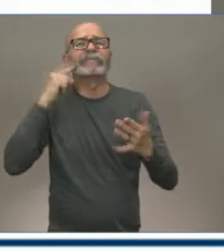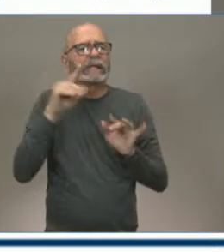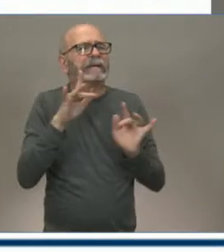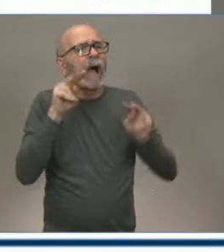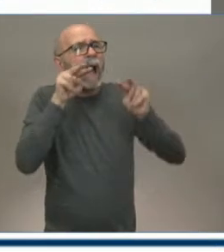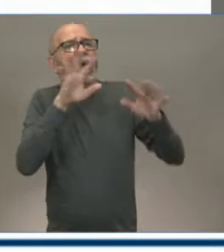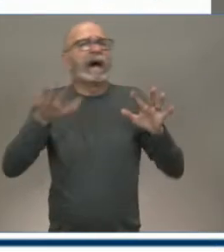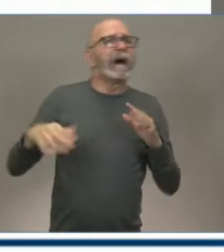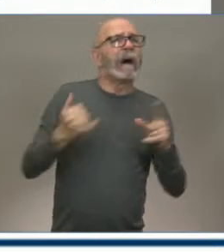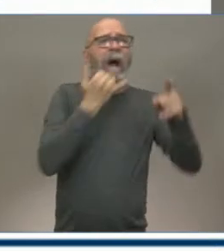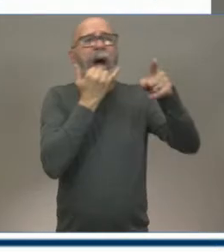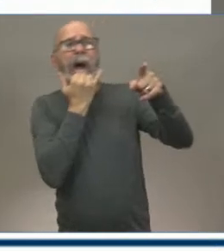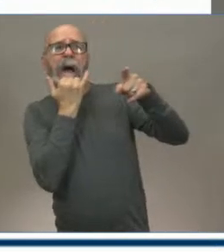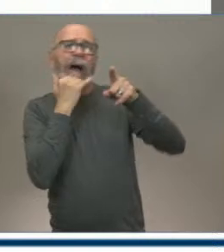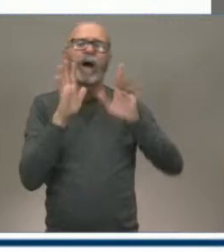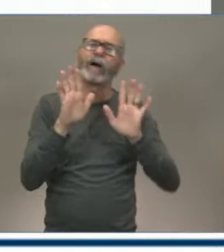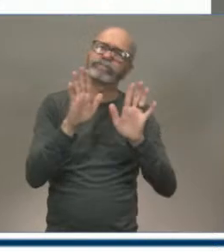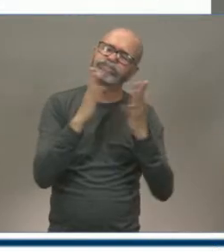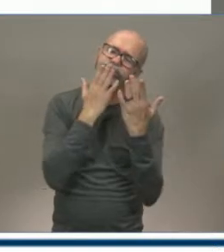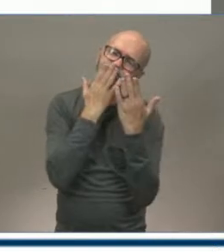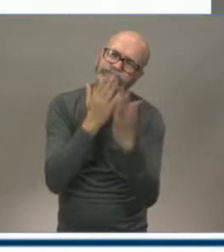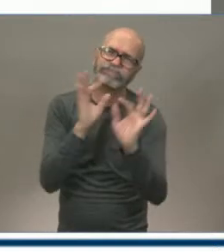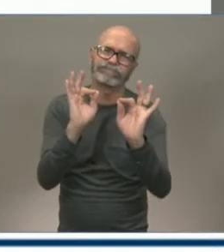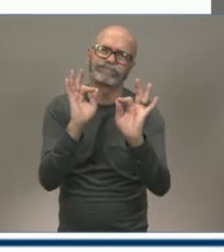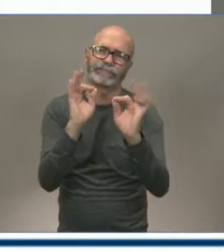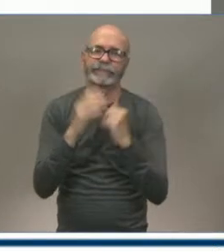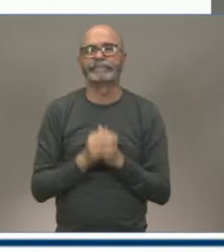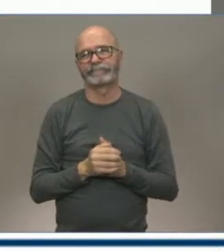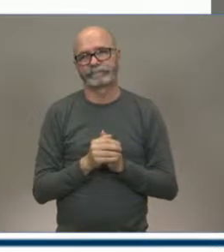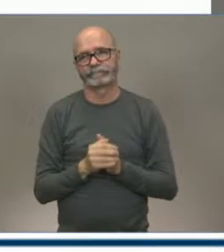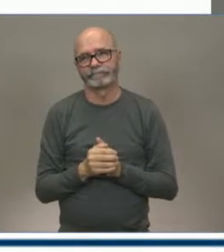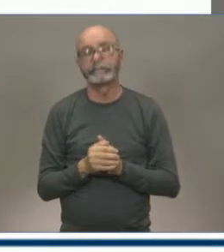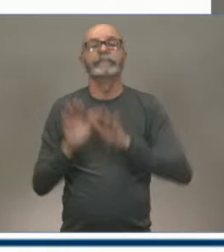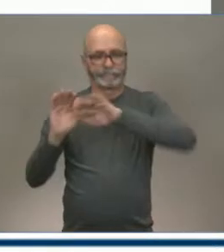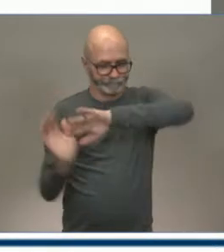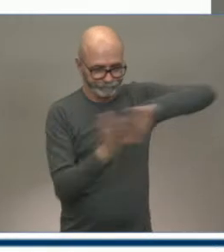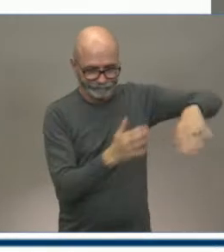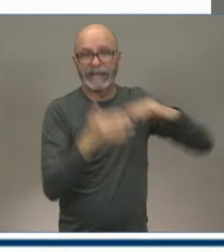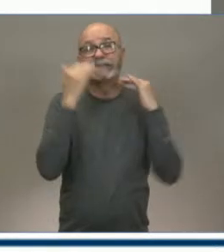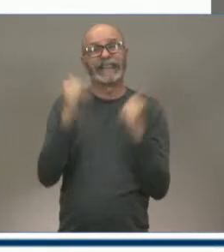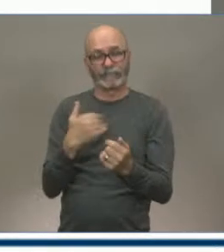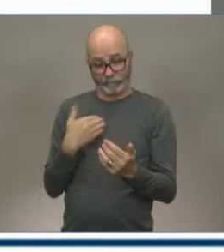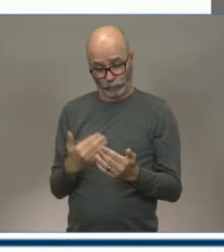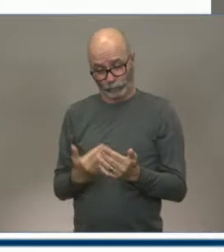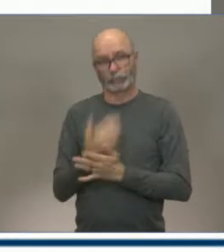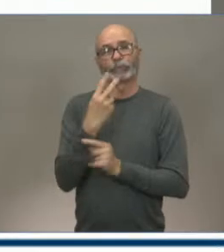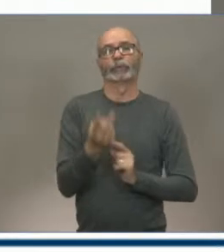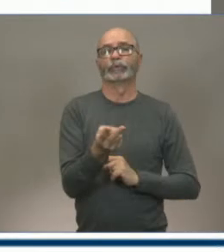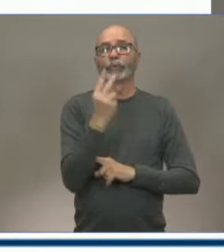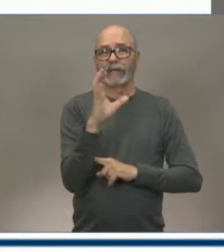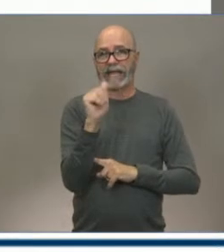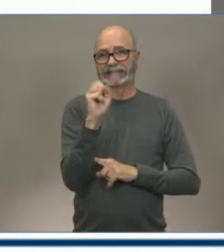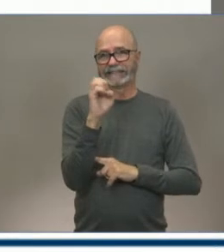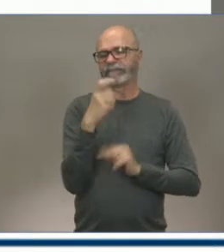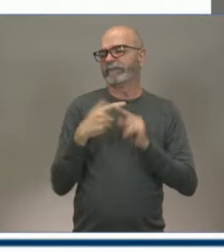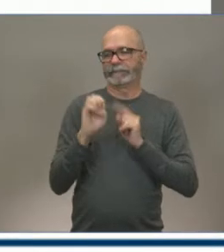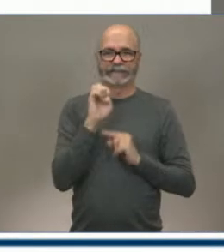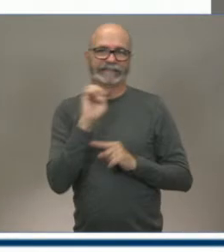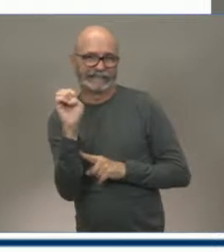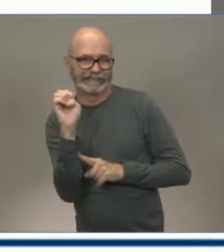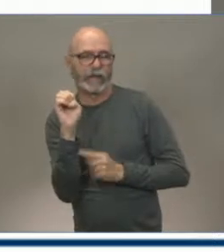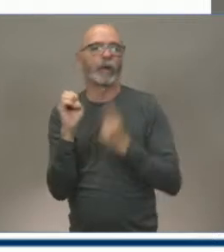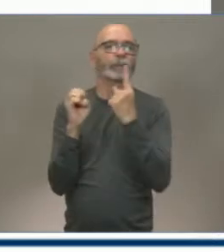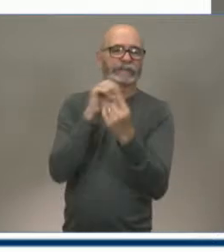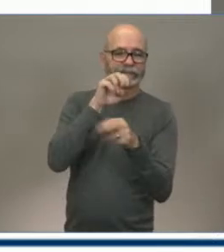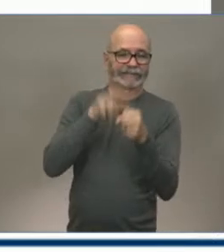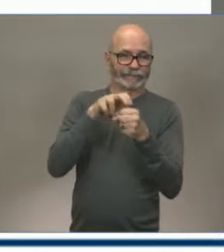you. Today we are reporting 2 new cases of COVID-19, 1 in Eastern Zone and 1 in Central, and both are